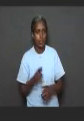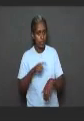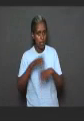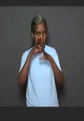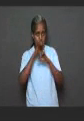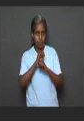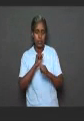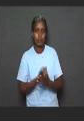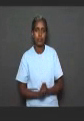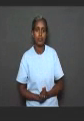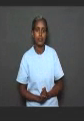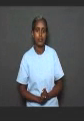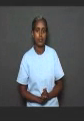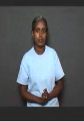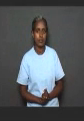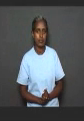Time's up.